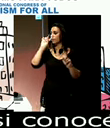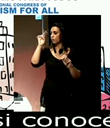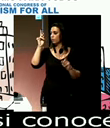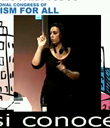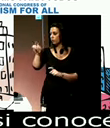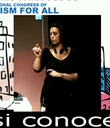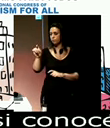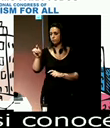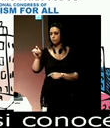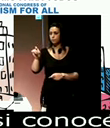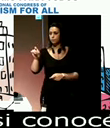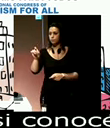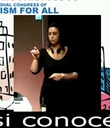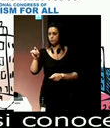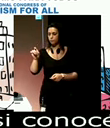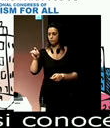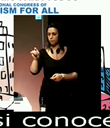Next.